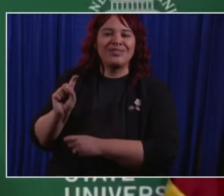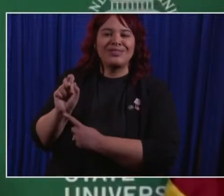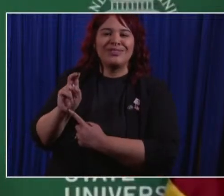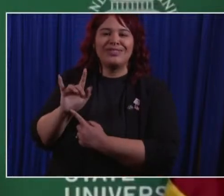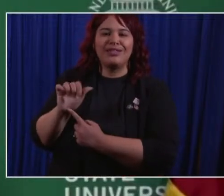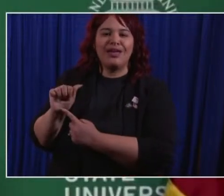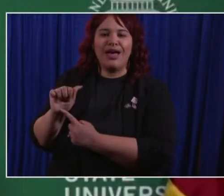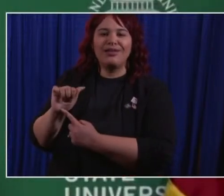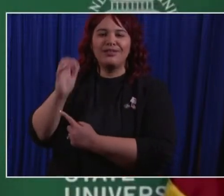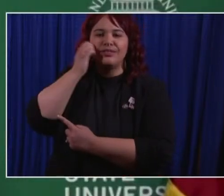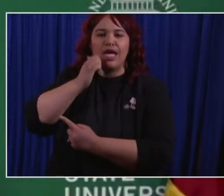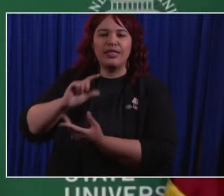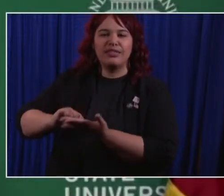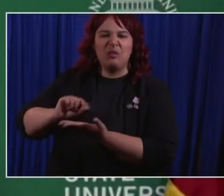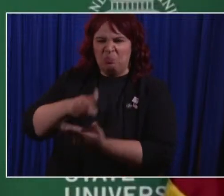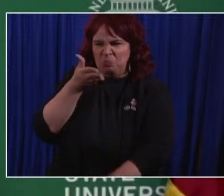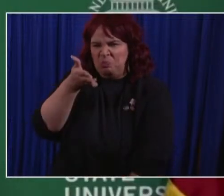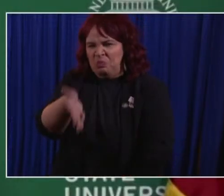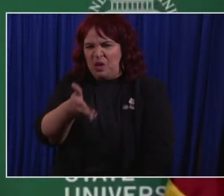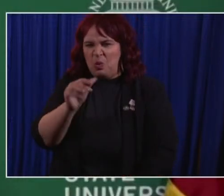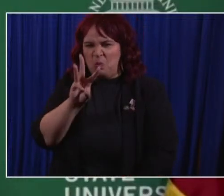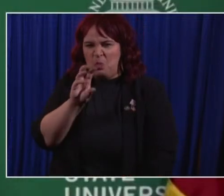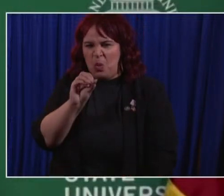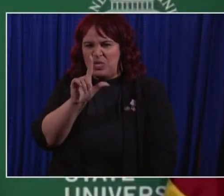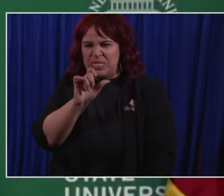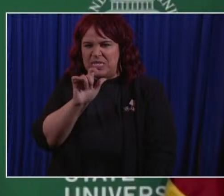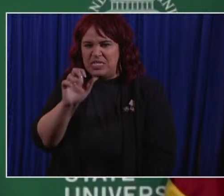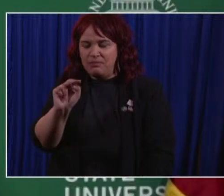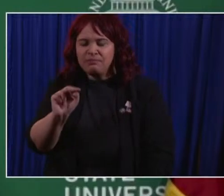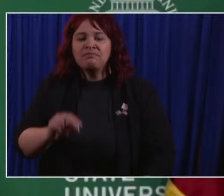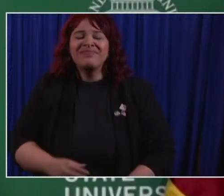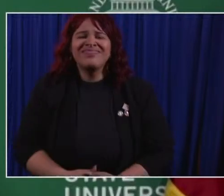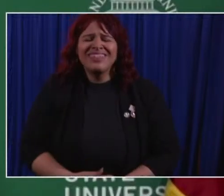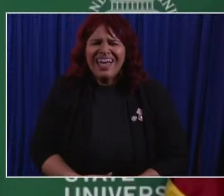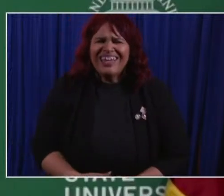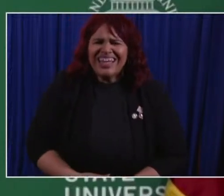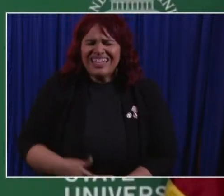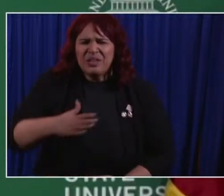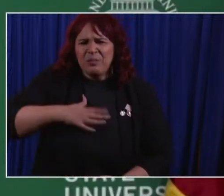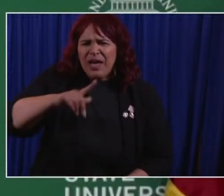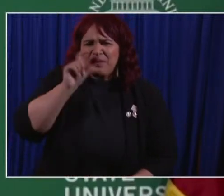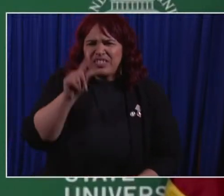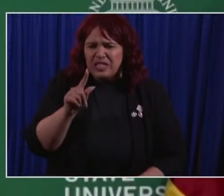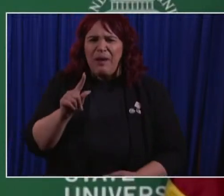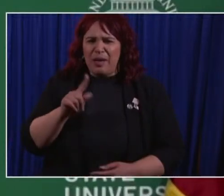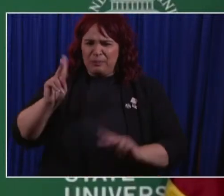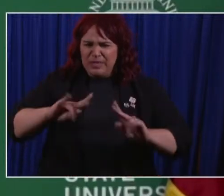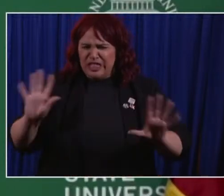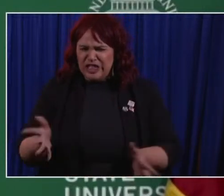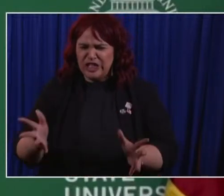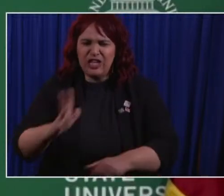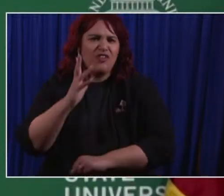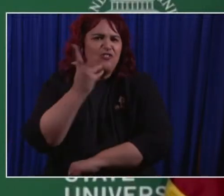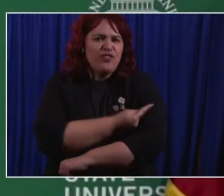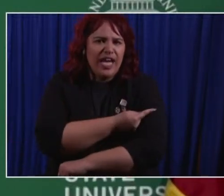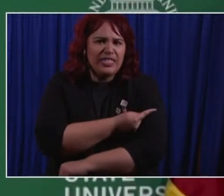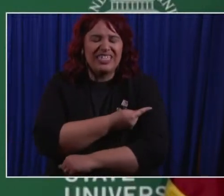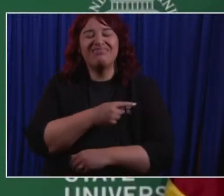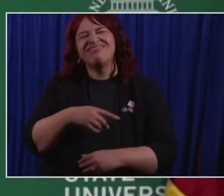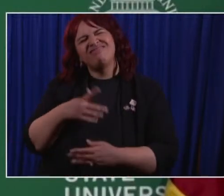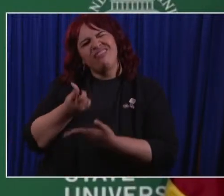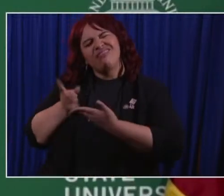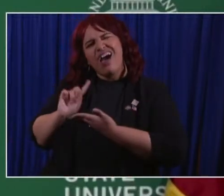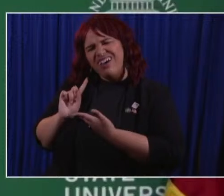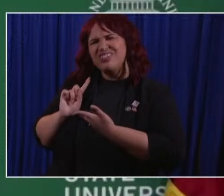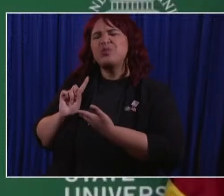good, sir. Good. Another question about, you know, getting more people vaccinated. I think it was last week someone posed the question of